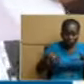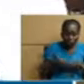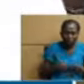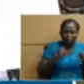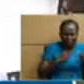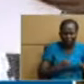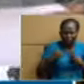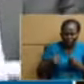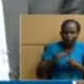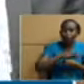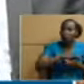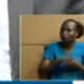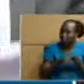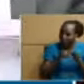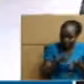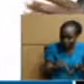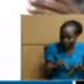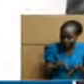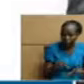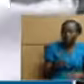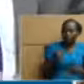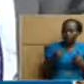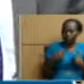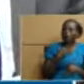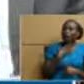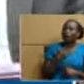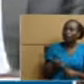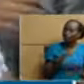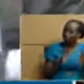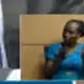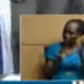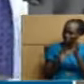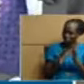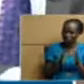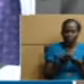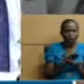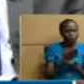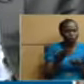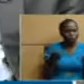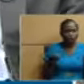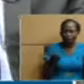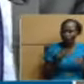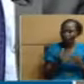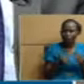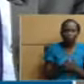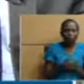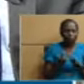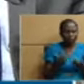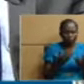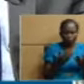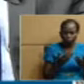with the COVID-19. I want us to appreciate whatever steps government has